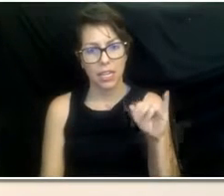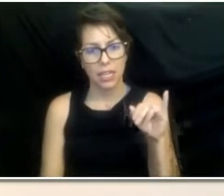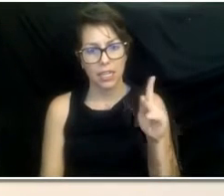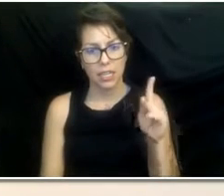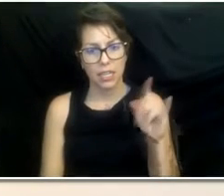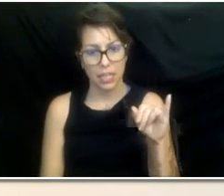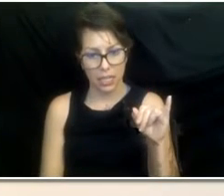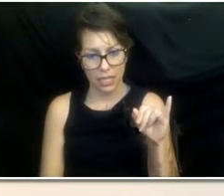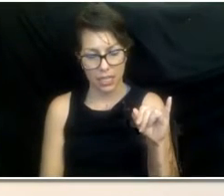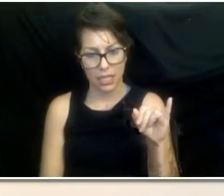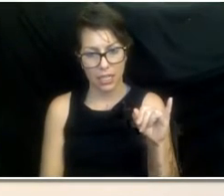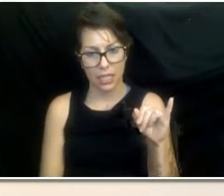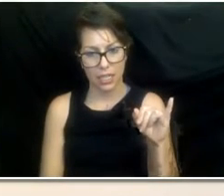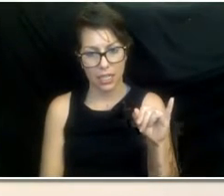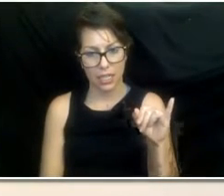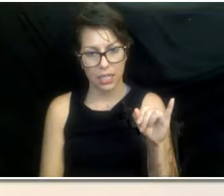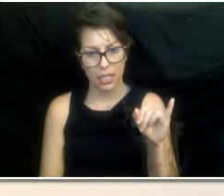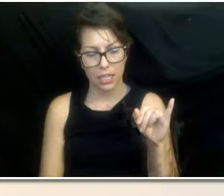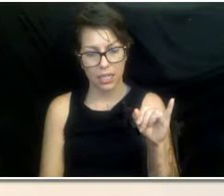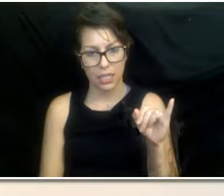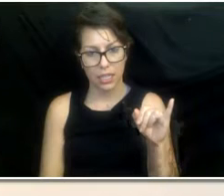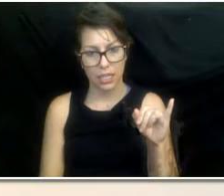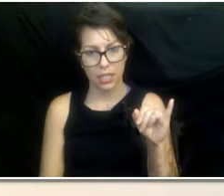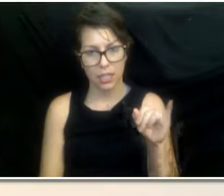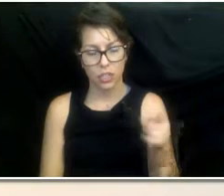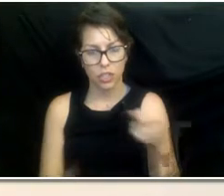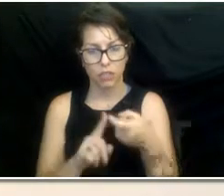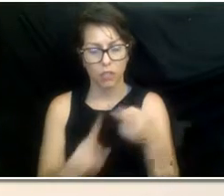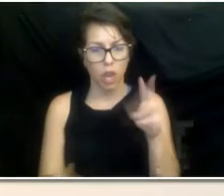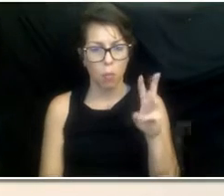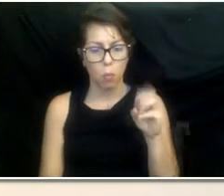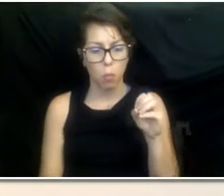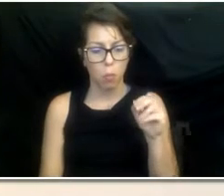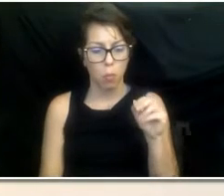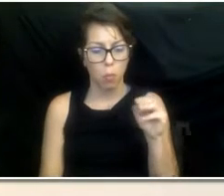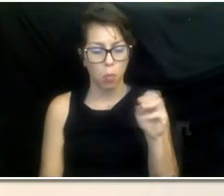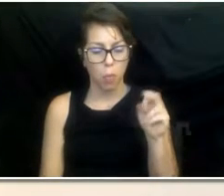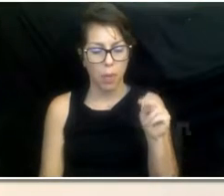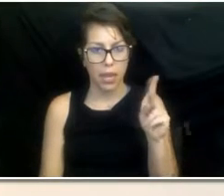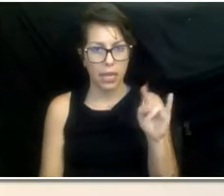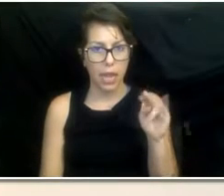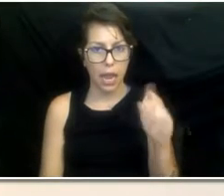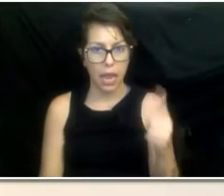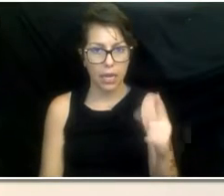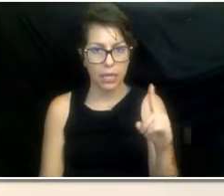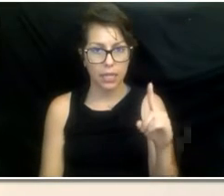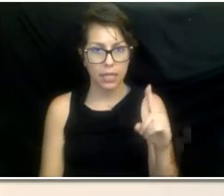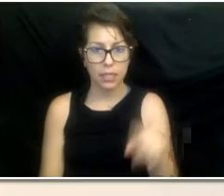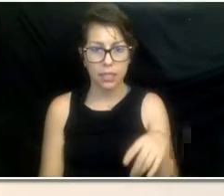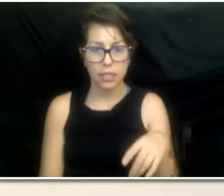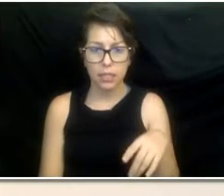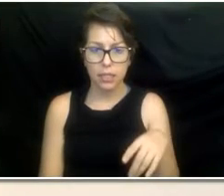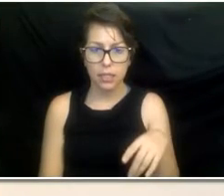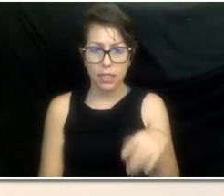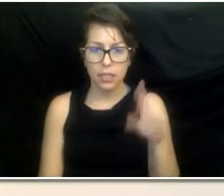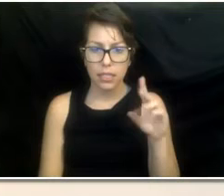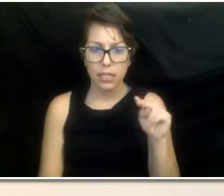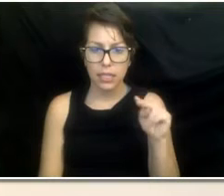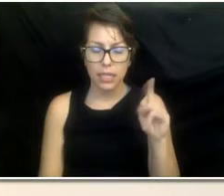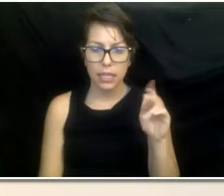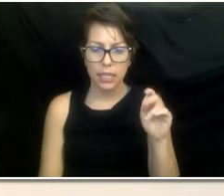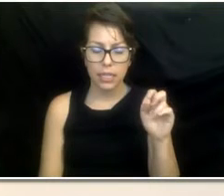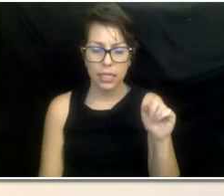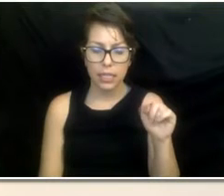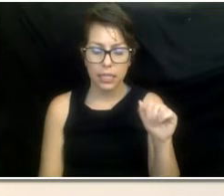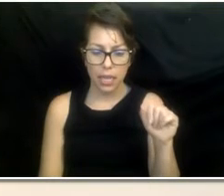today um hearing so much um I want to ground us back to the Survivor experience especially survivors who